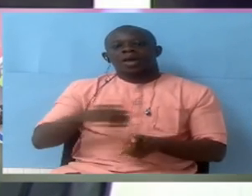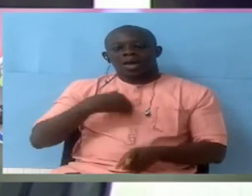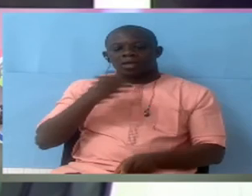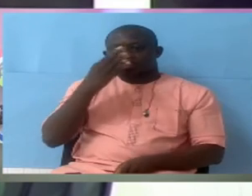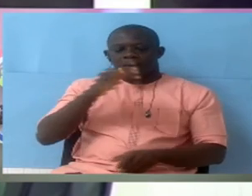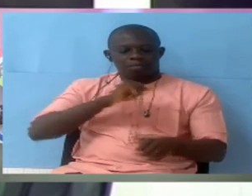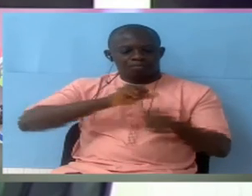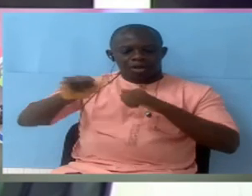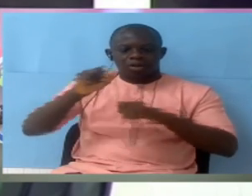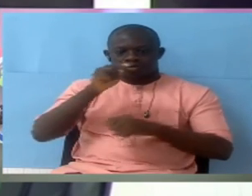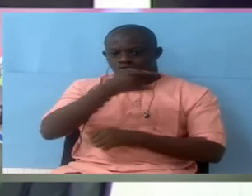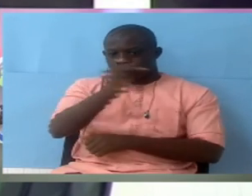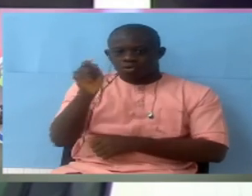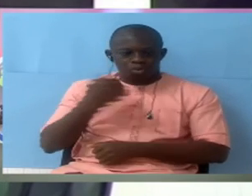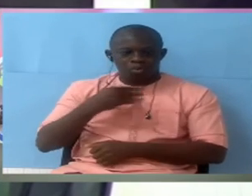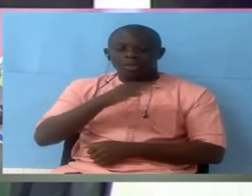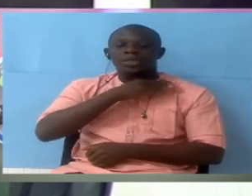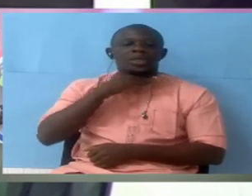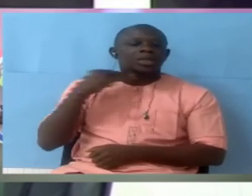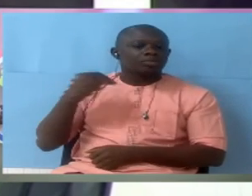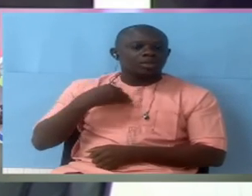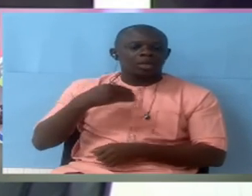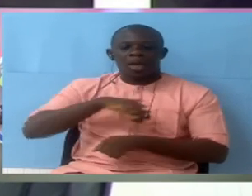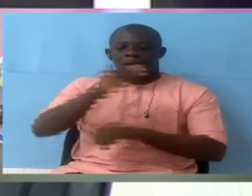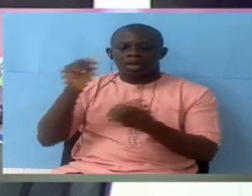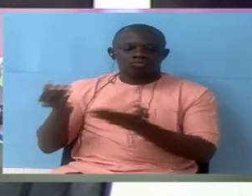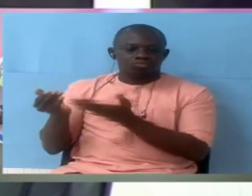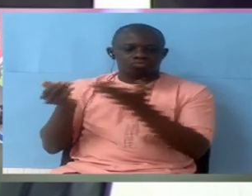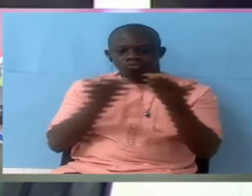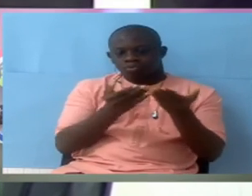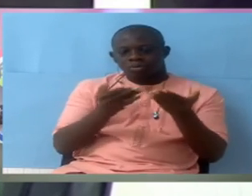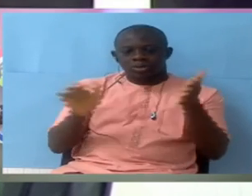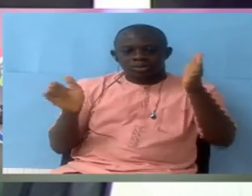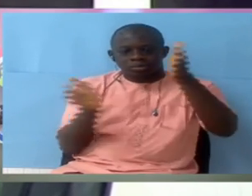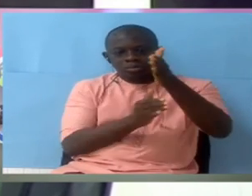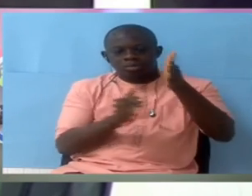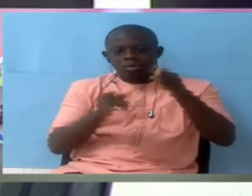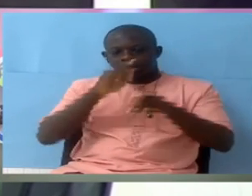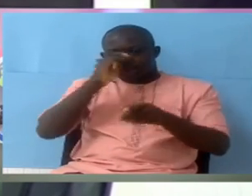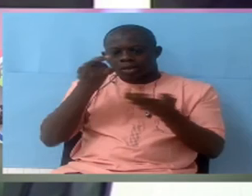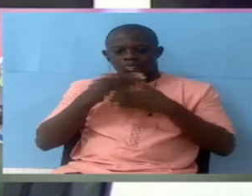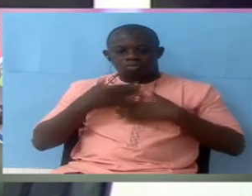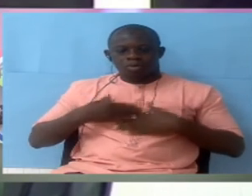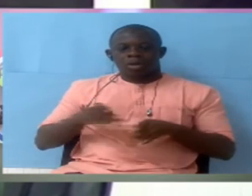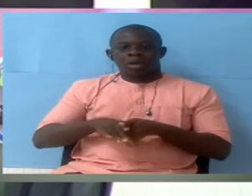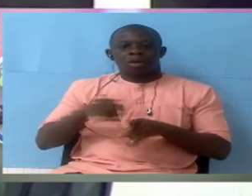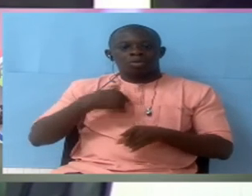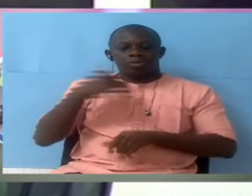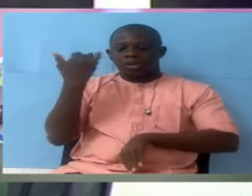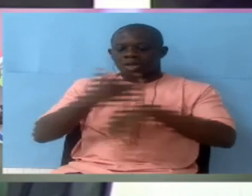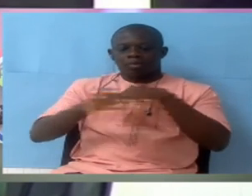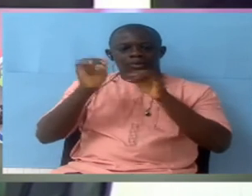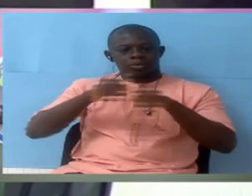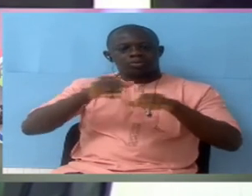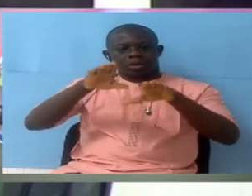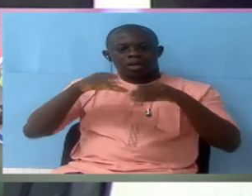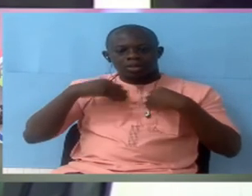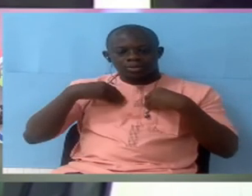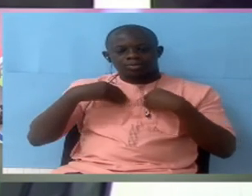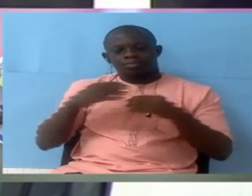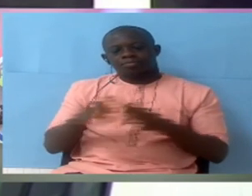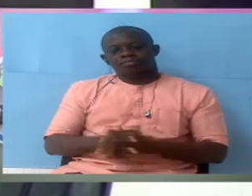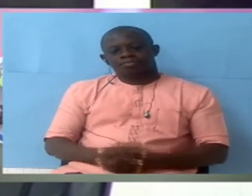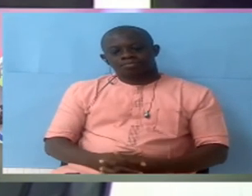me and then take me to the mortuary. Xana ngeen reey ma de yobu ma ci faño dencha ni wi. But I will not allow that. Waye nak li mom duma ko